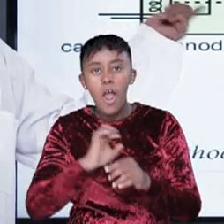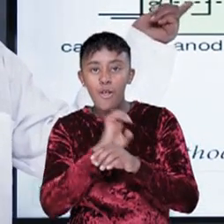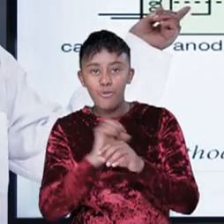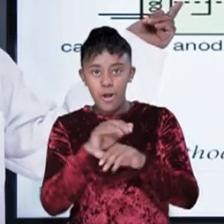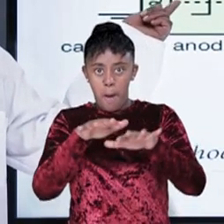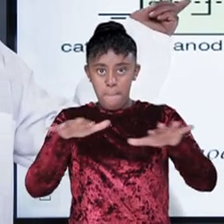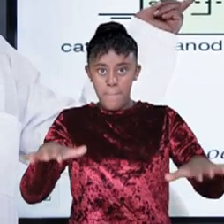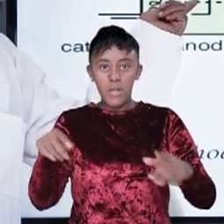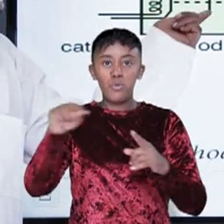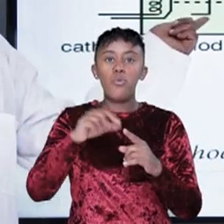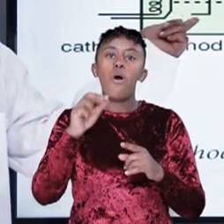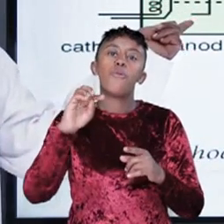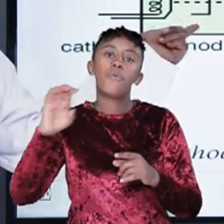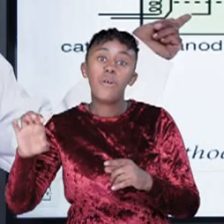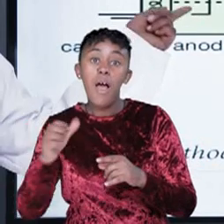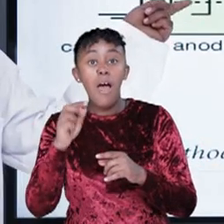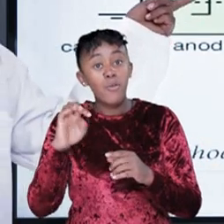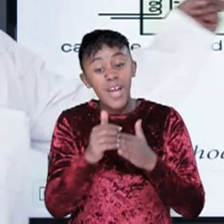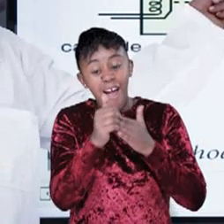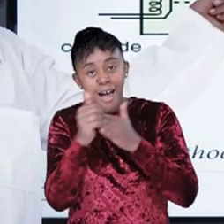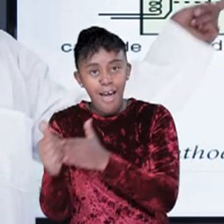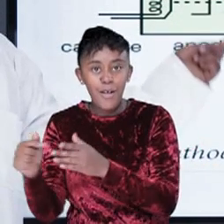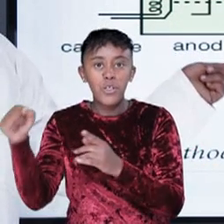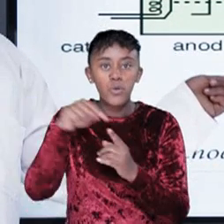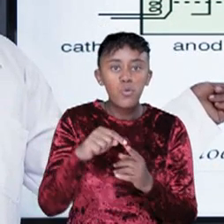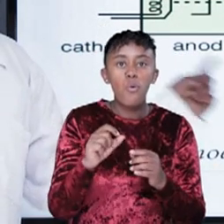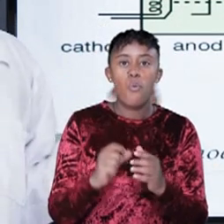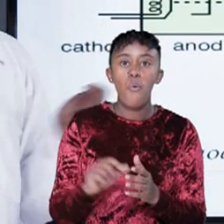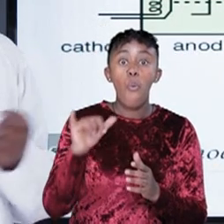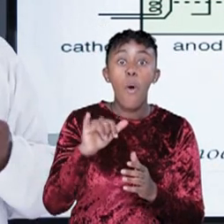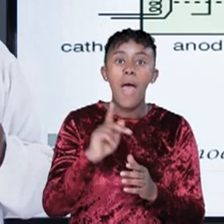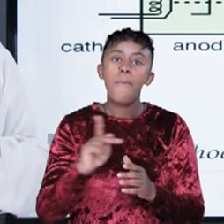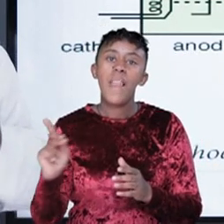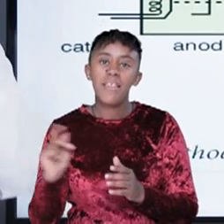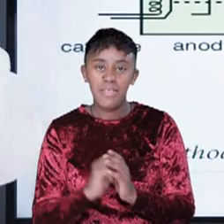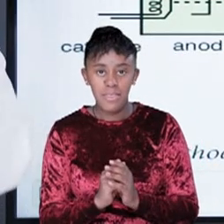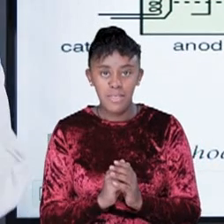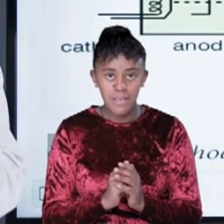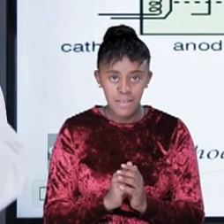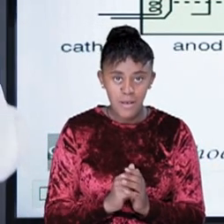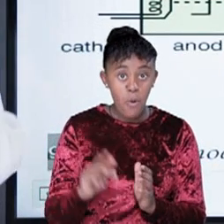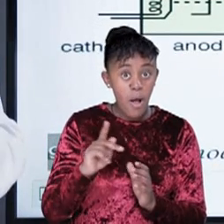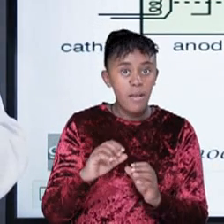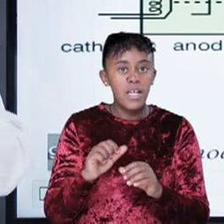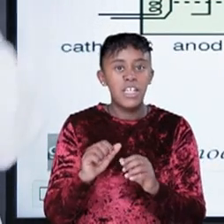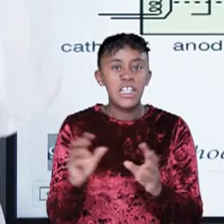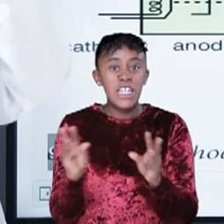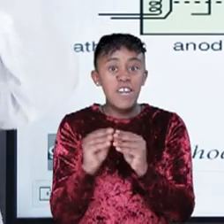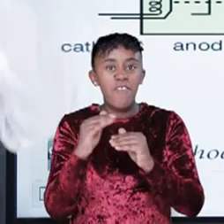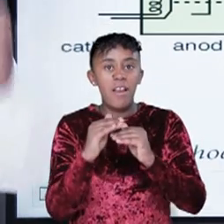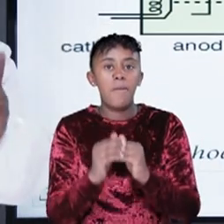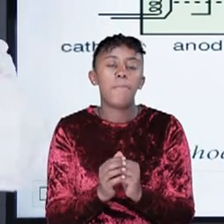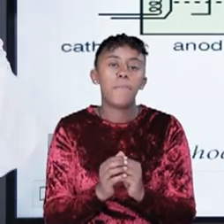to the anode. It pulls to the anode. Anode is guided to the Y plates. The Y plate deflect